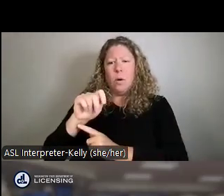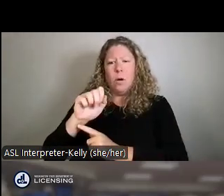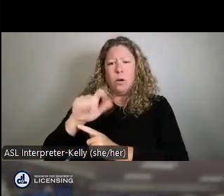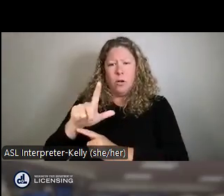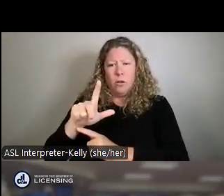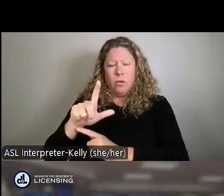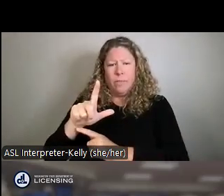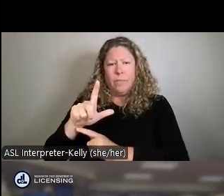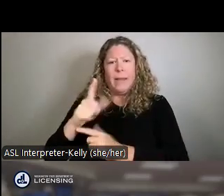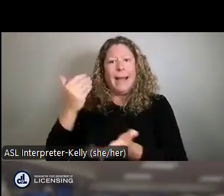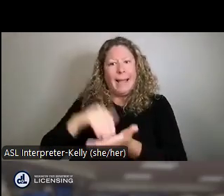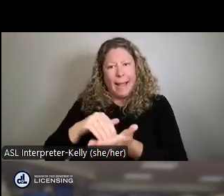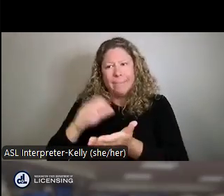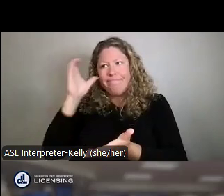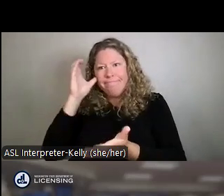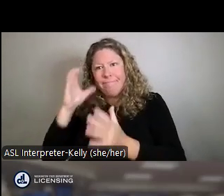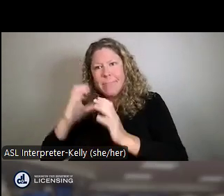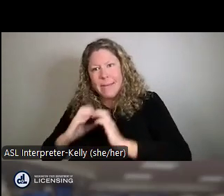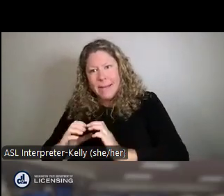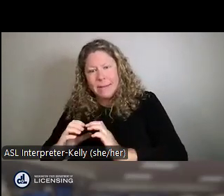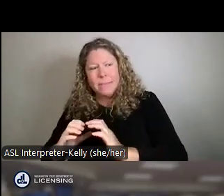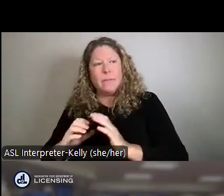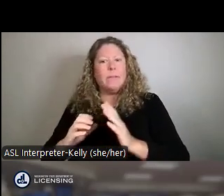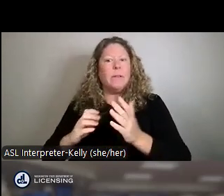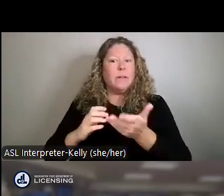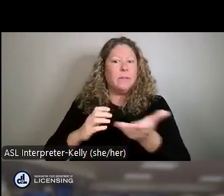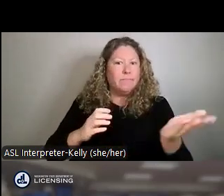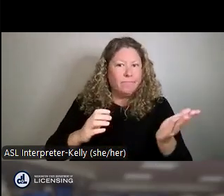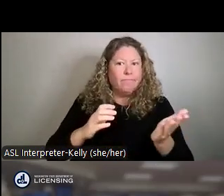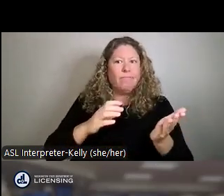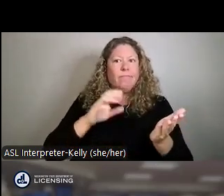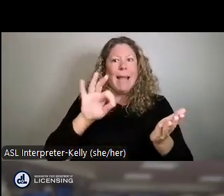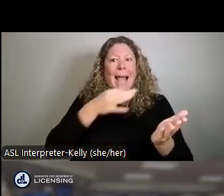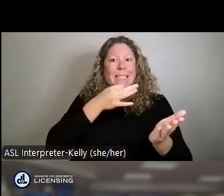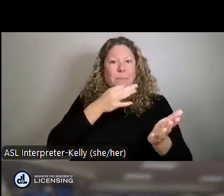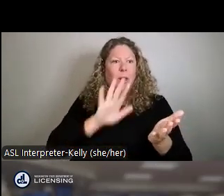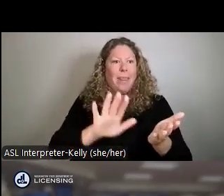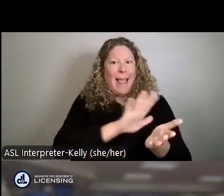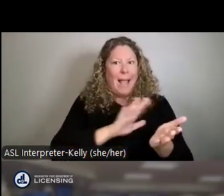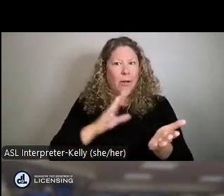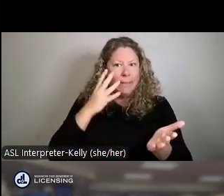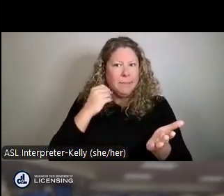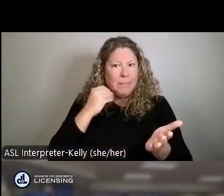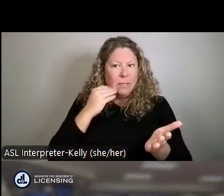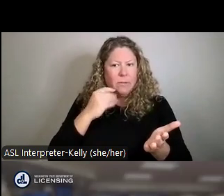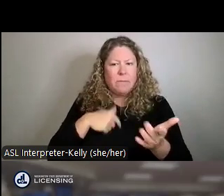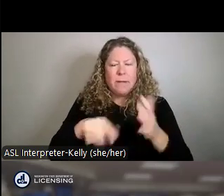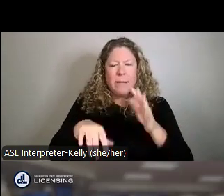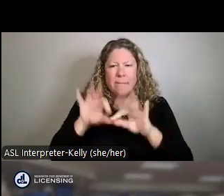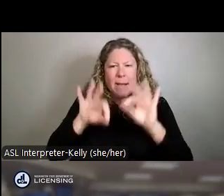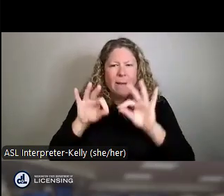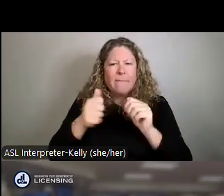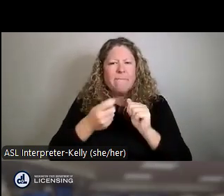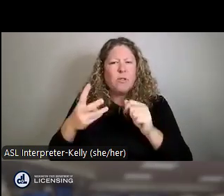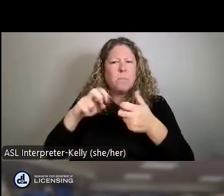from customers with the on-the-ground experiences of our subject matter experts, we pinpointed a few problem